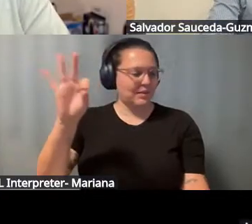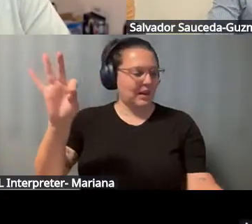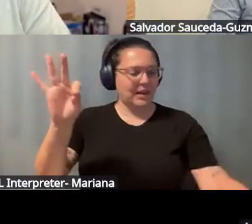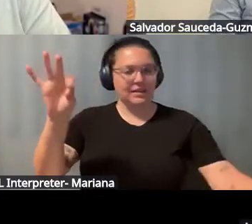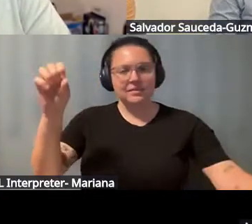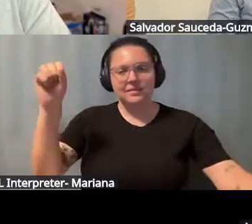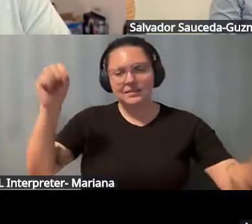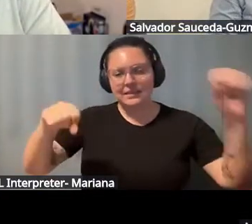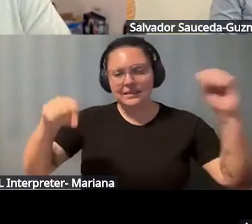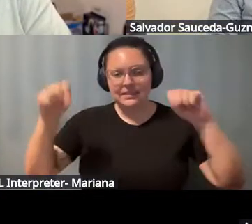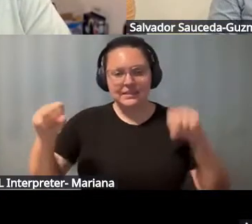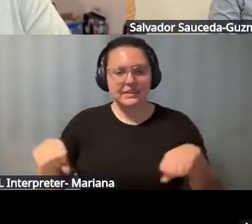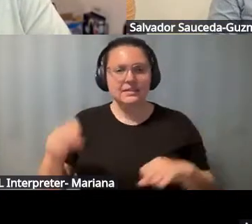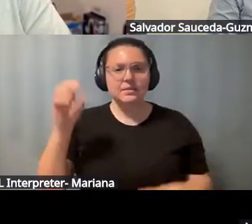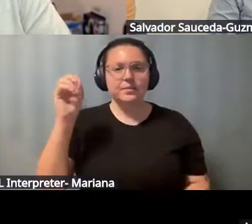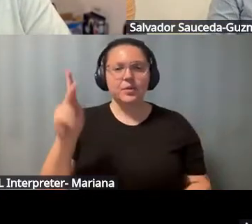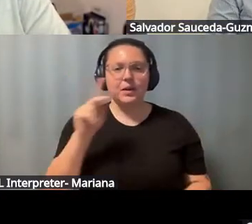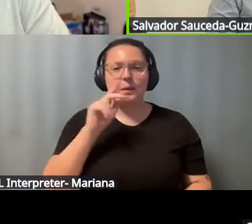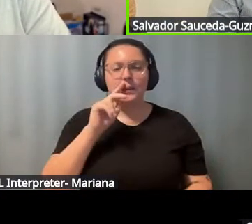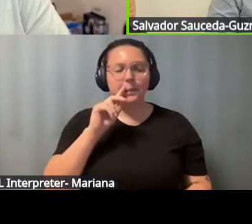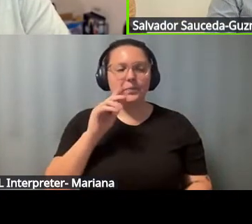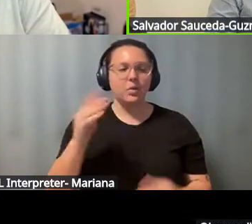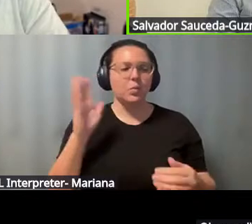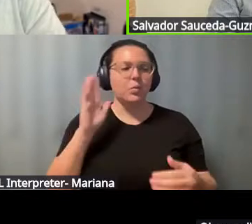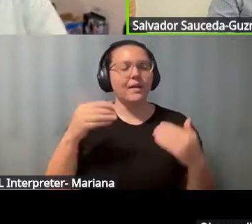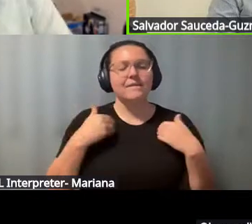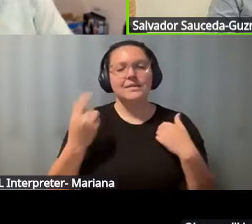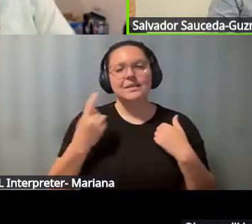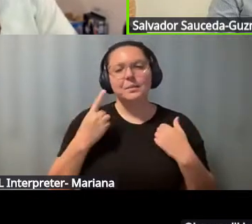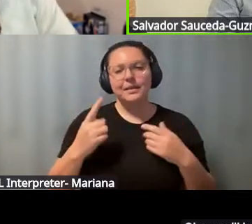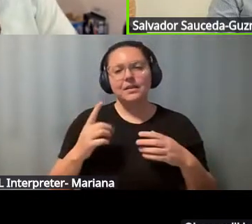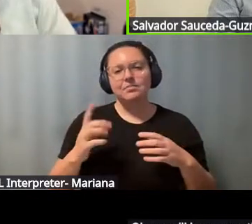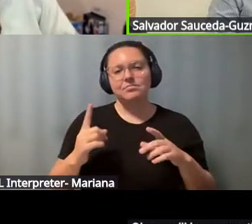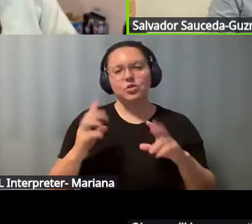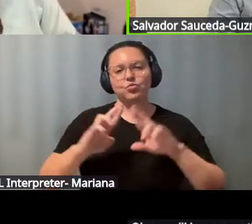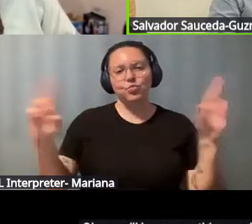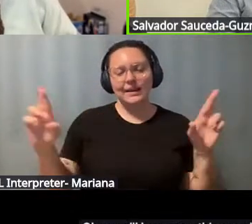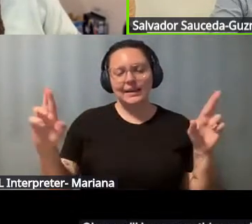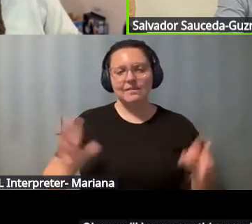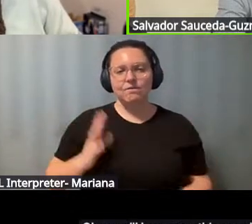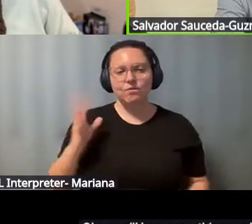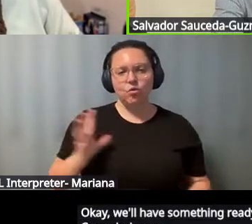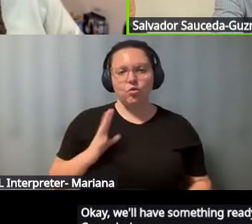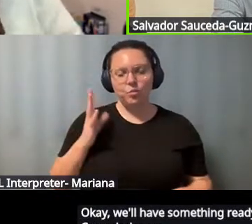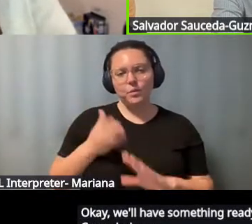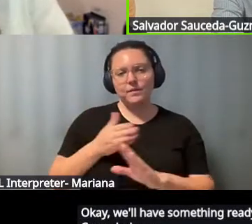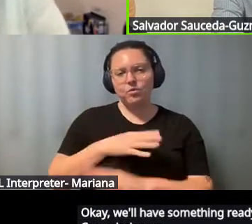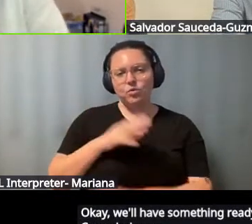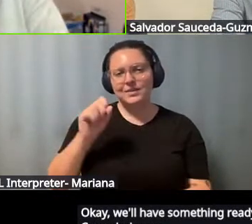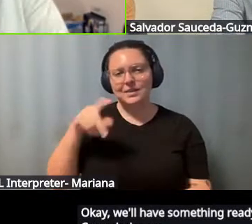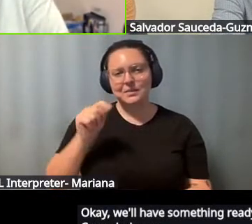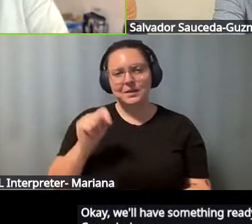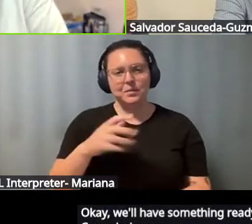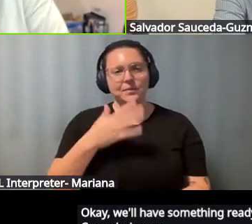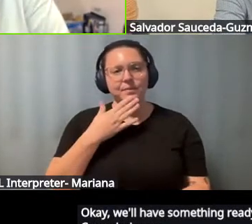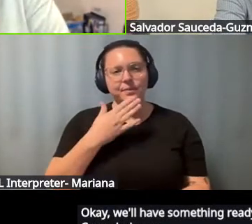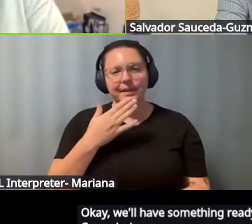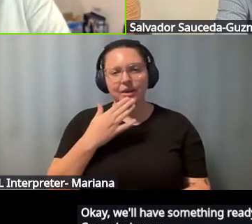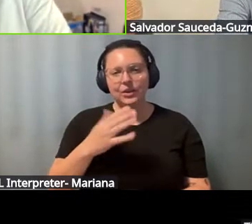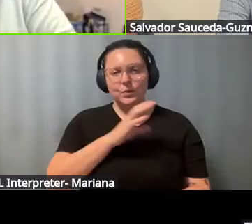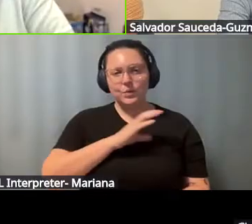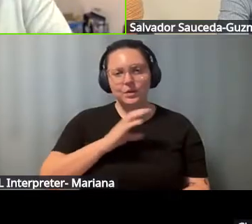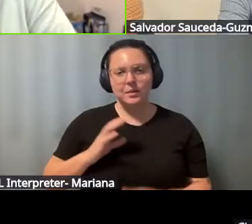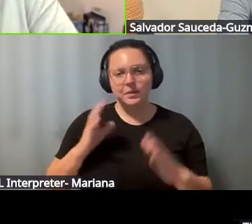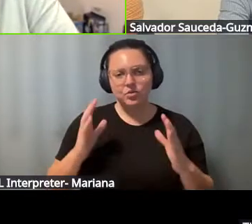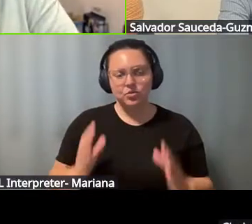Yes. Okay, we'll have something ready and formal for September. Thank you, commissioners. Thank Chairwoman, you. I just